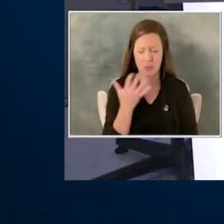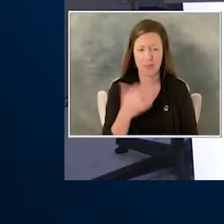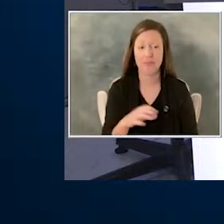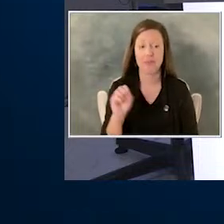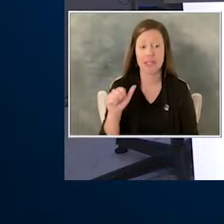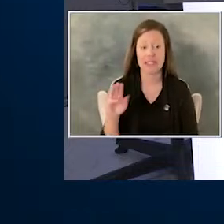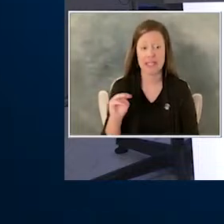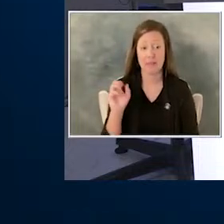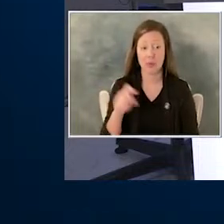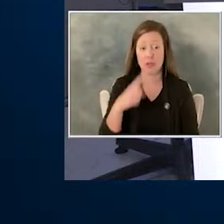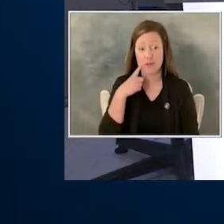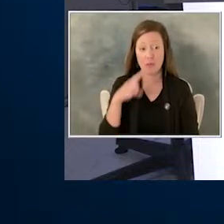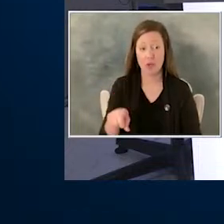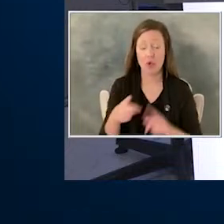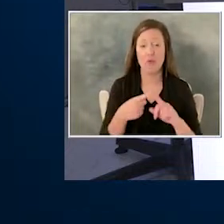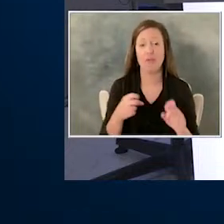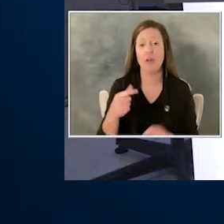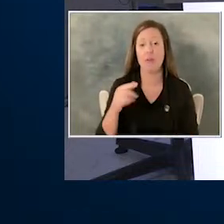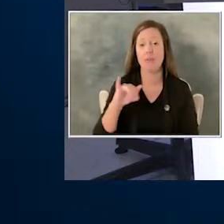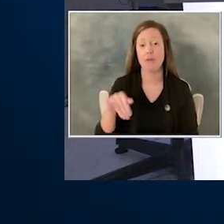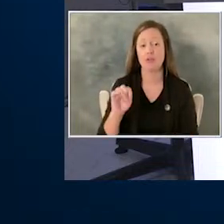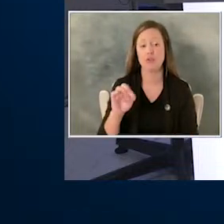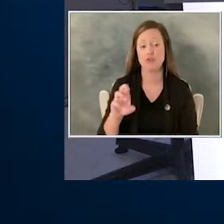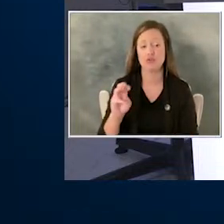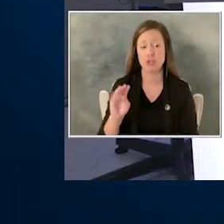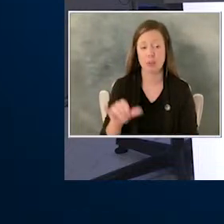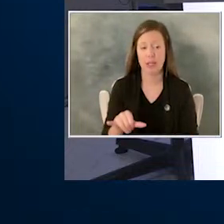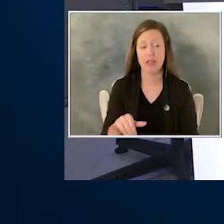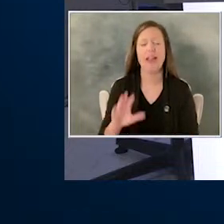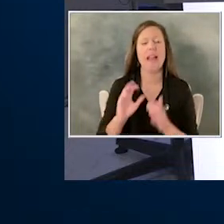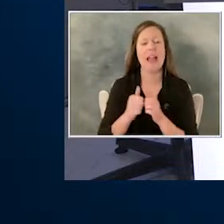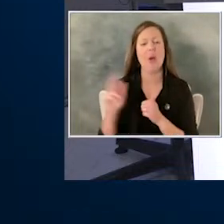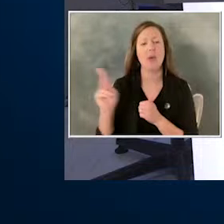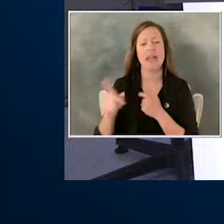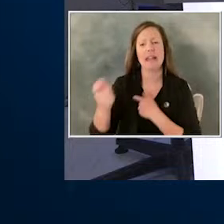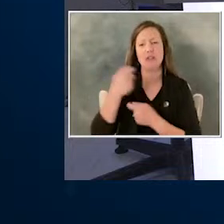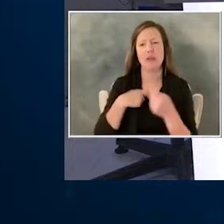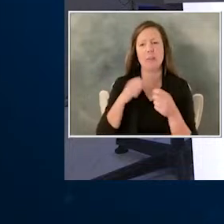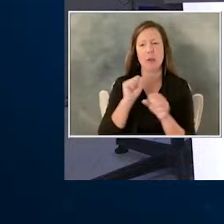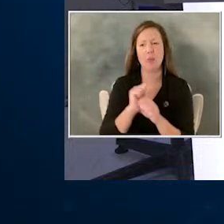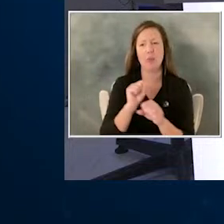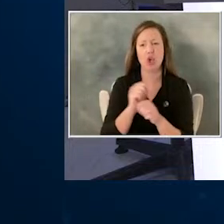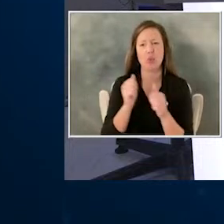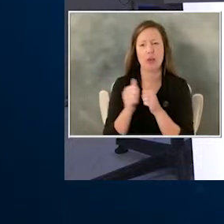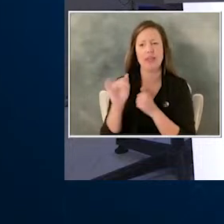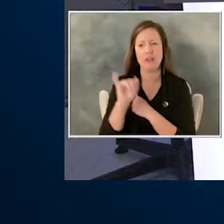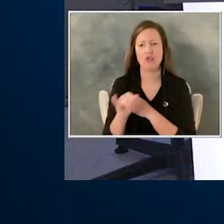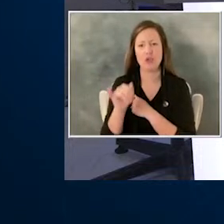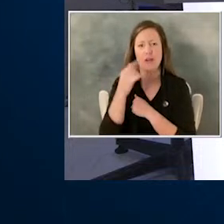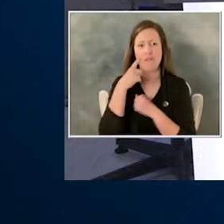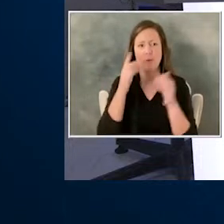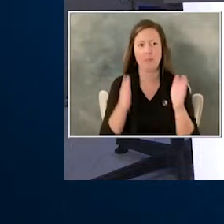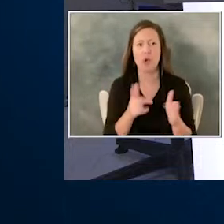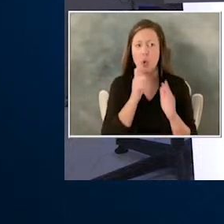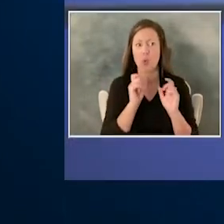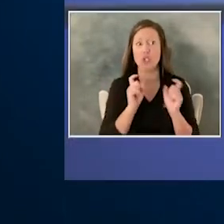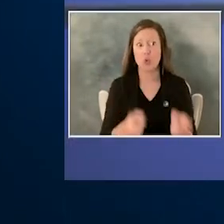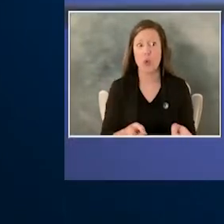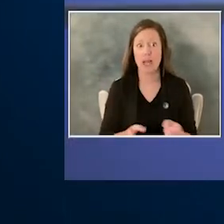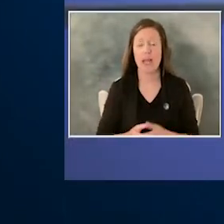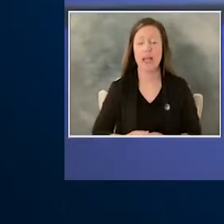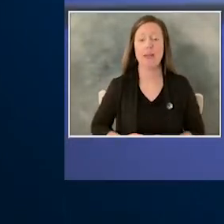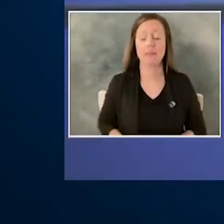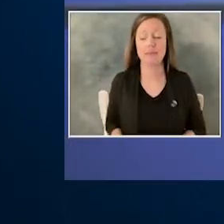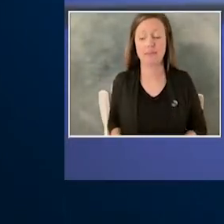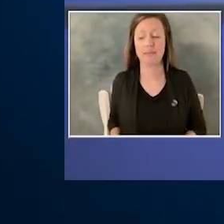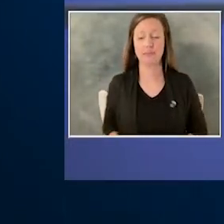from Jeremy. How does a kidney transplant work when it comes to insurance for the person donating the kidney? So